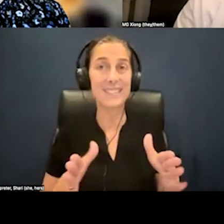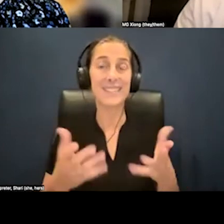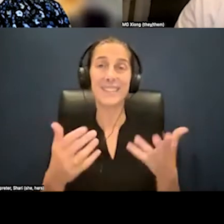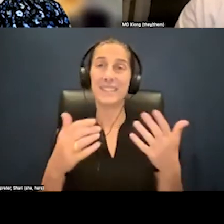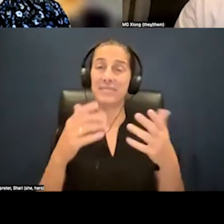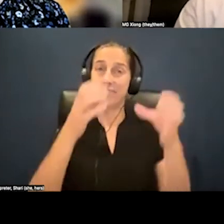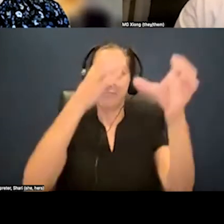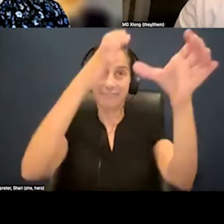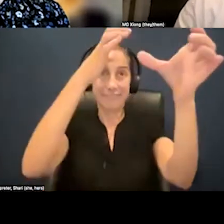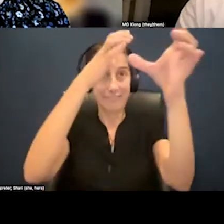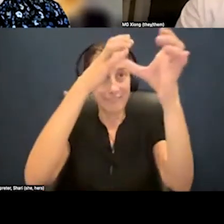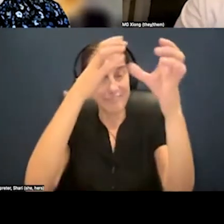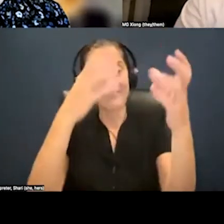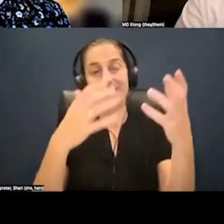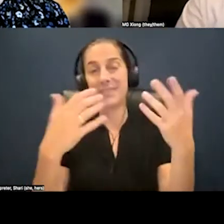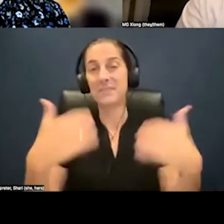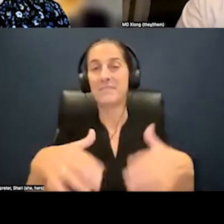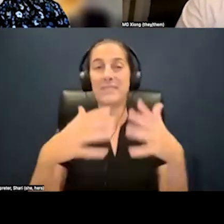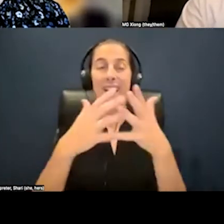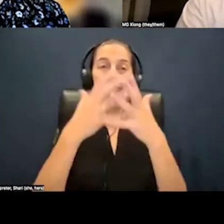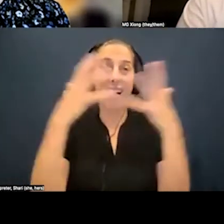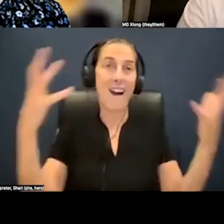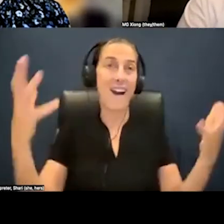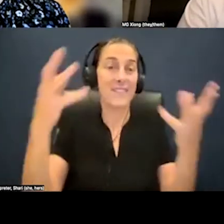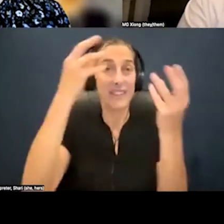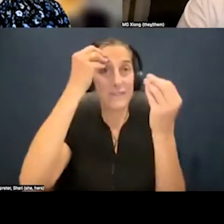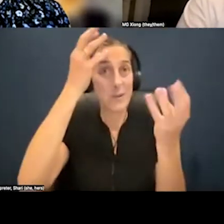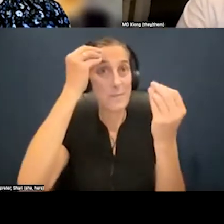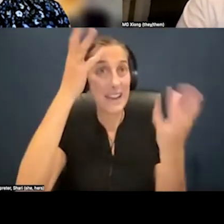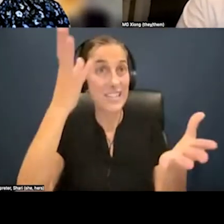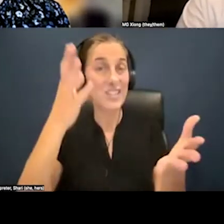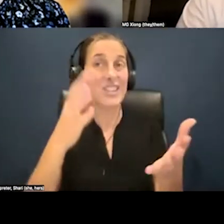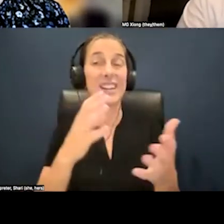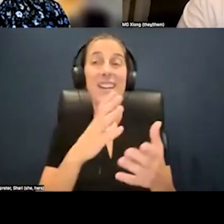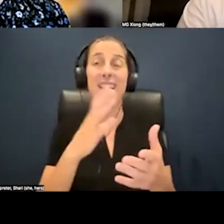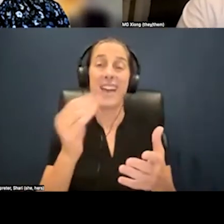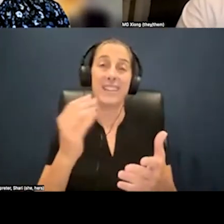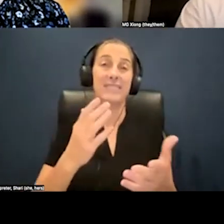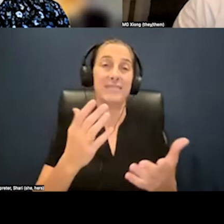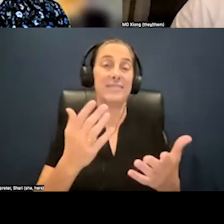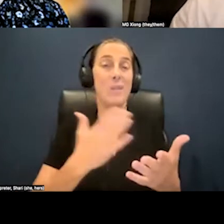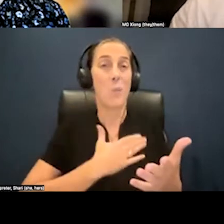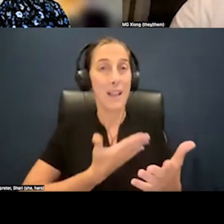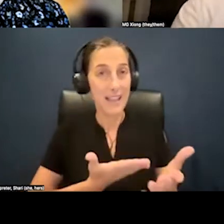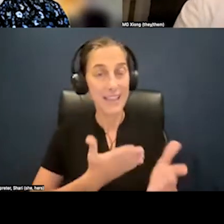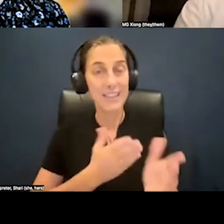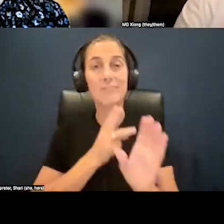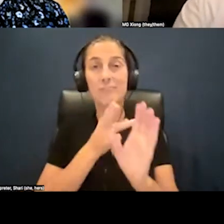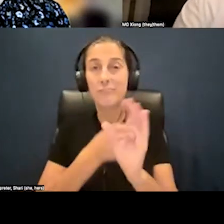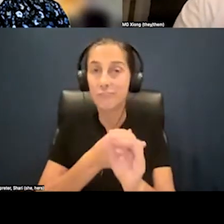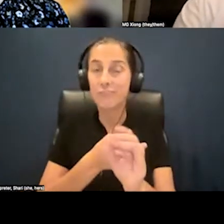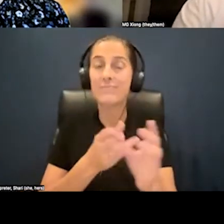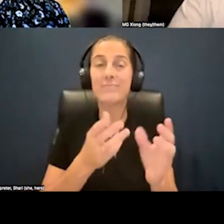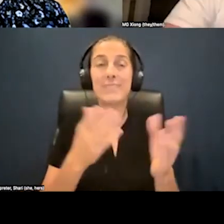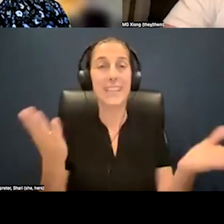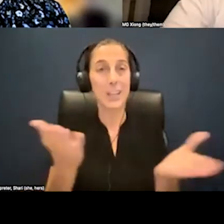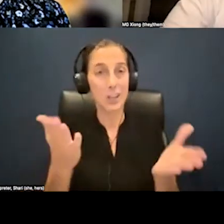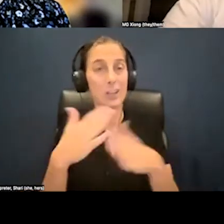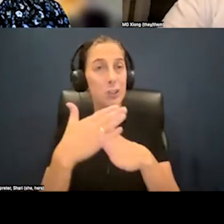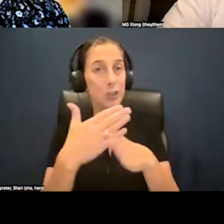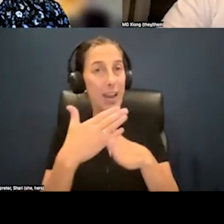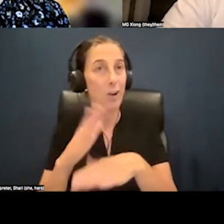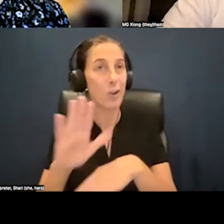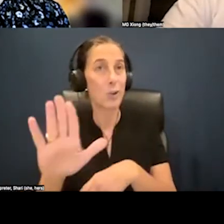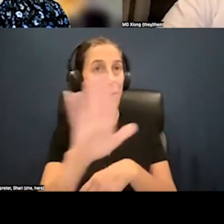wealth of information and have been generous enough to share your perspectives, as well